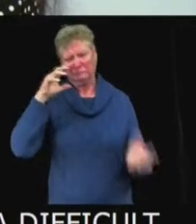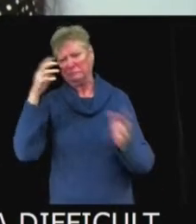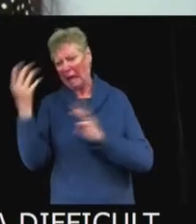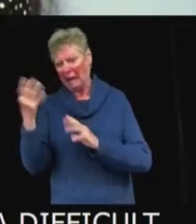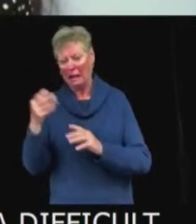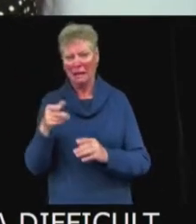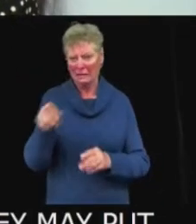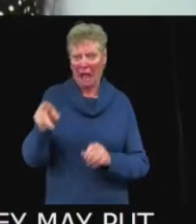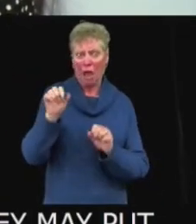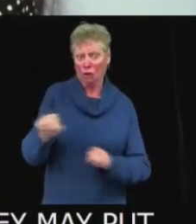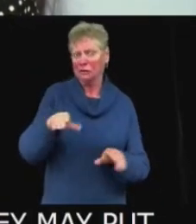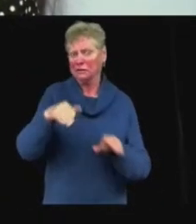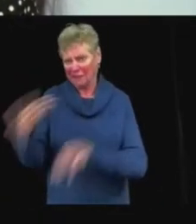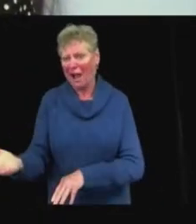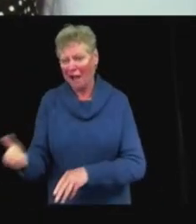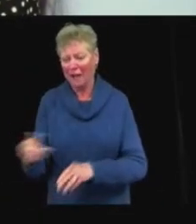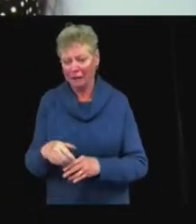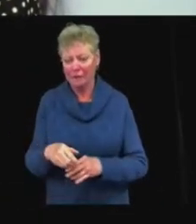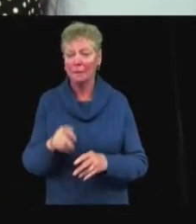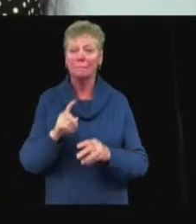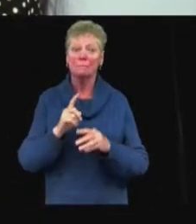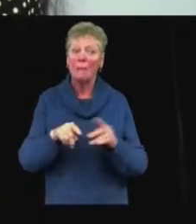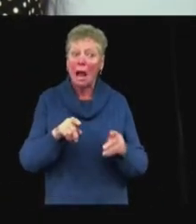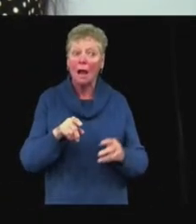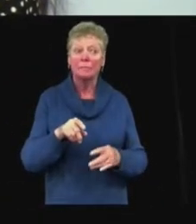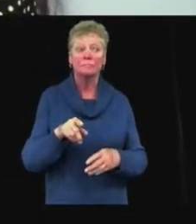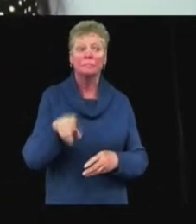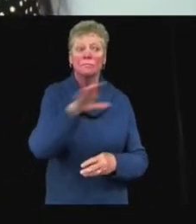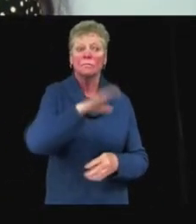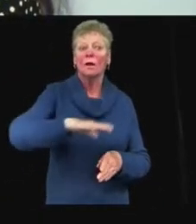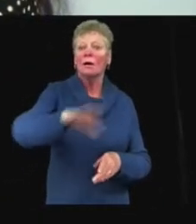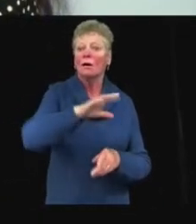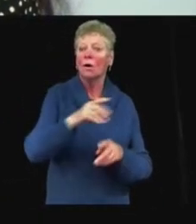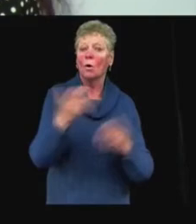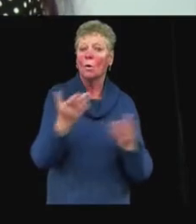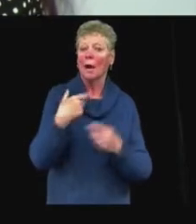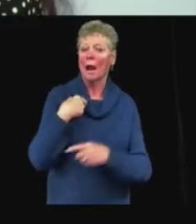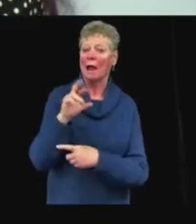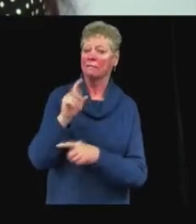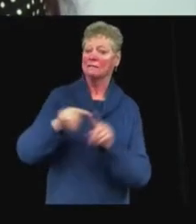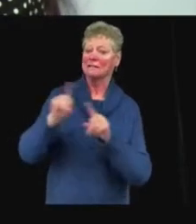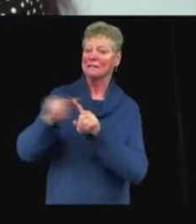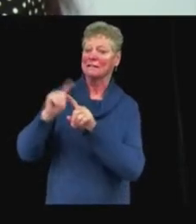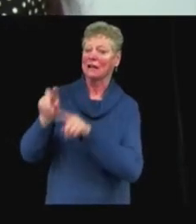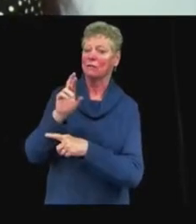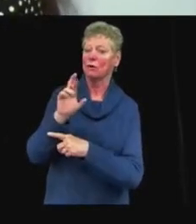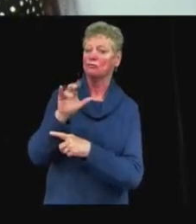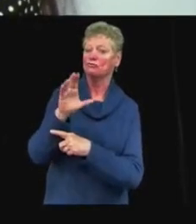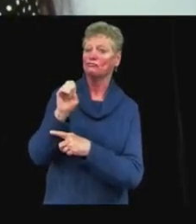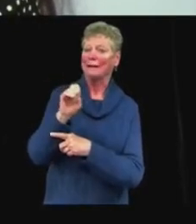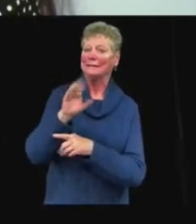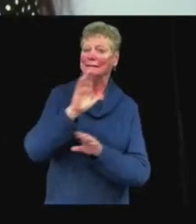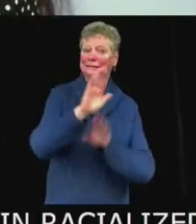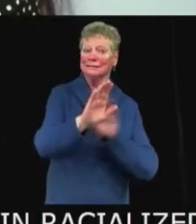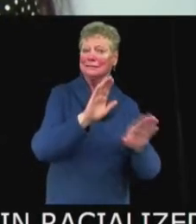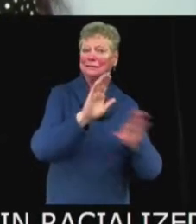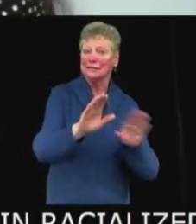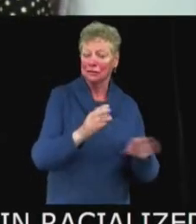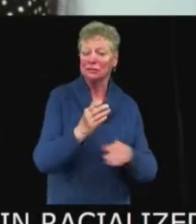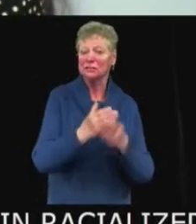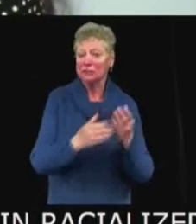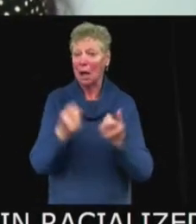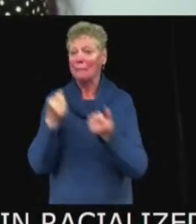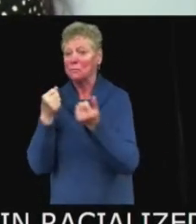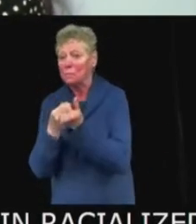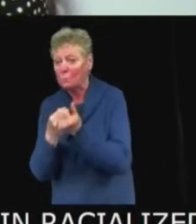of that. Where you see a breakdown of trust, particularly in racialized communities, but not solely, there are, of course, people in racialized communities that support the police. There are people